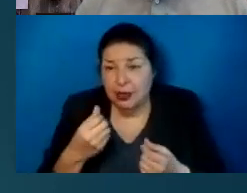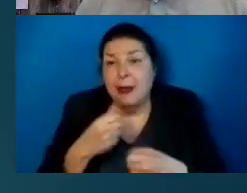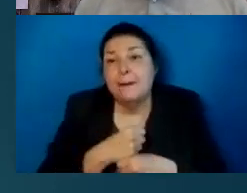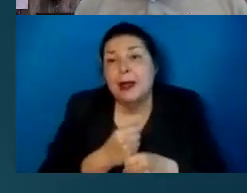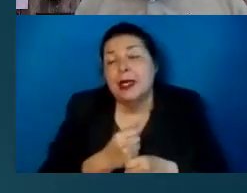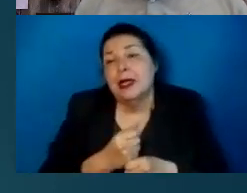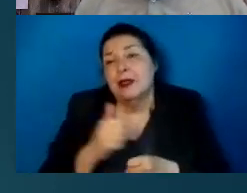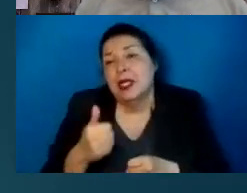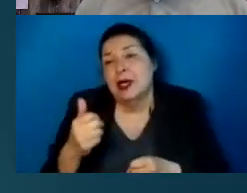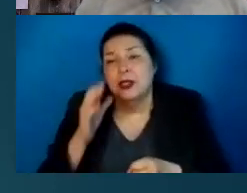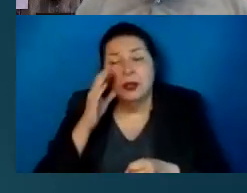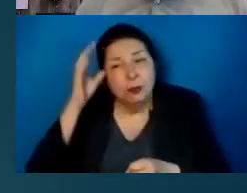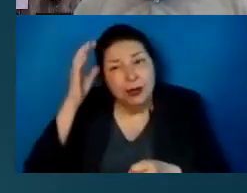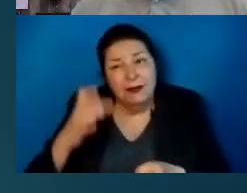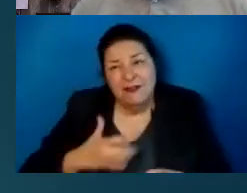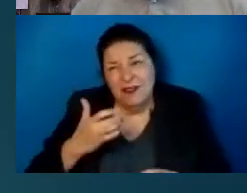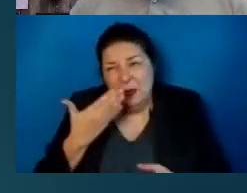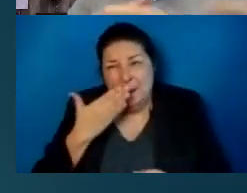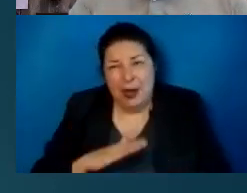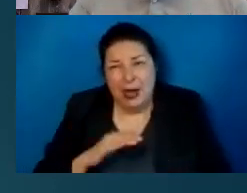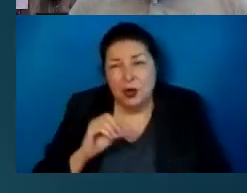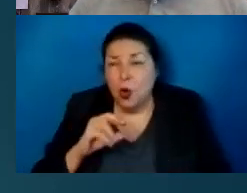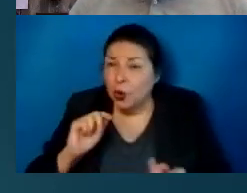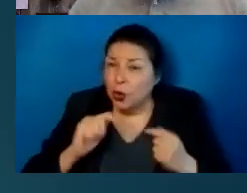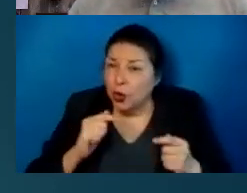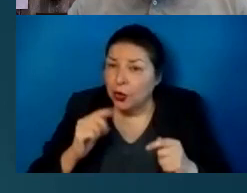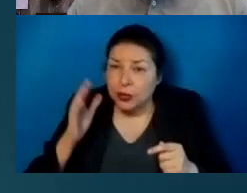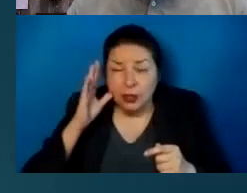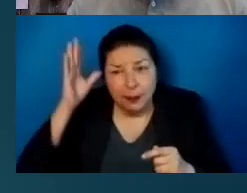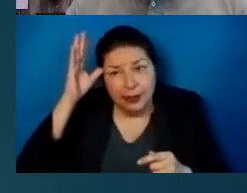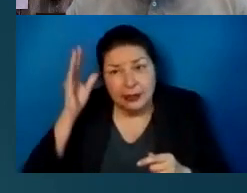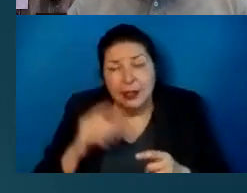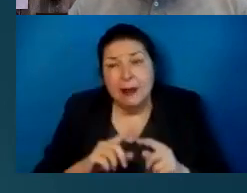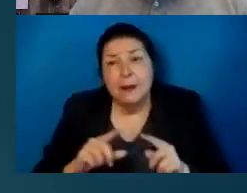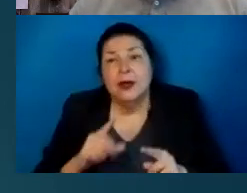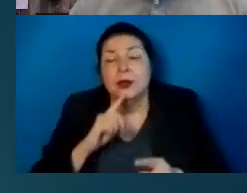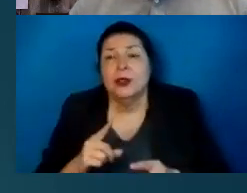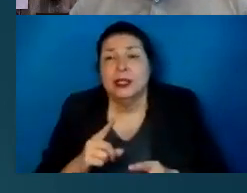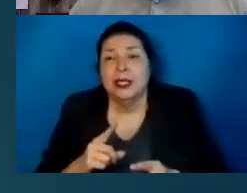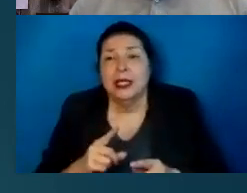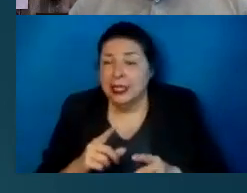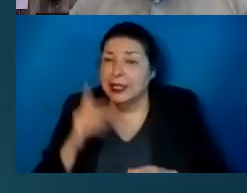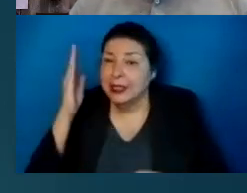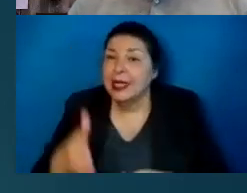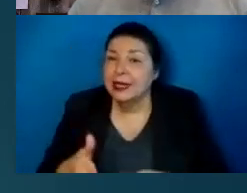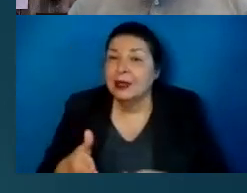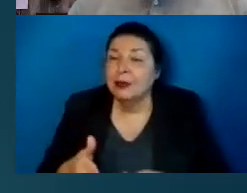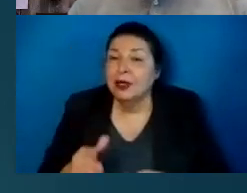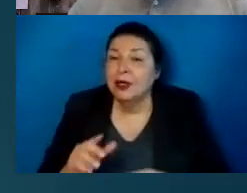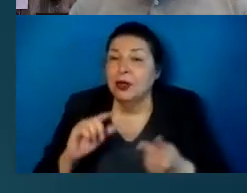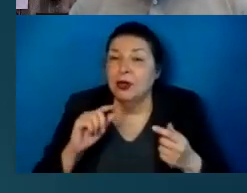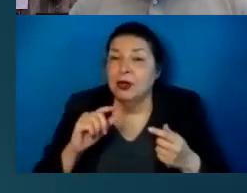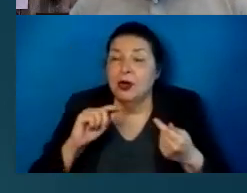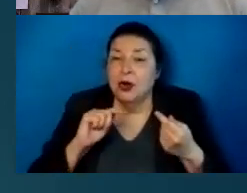them. And really, yes, it will hurt the adult individual, but it also hurts